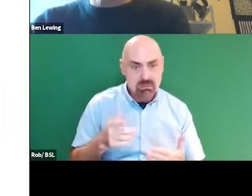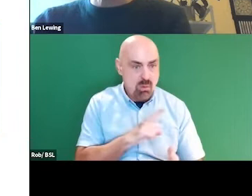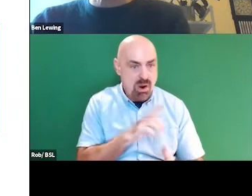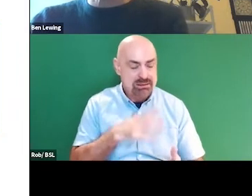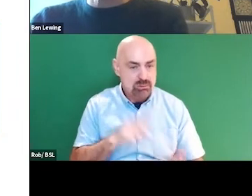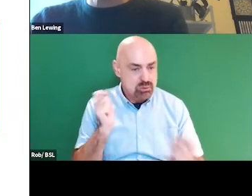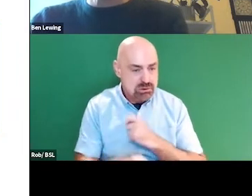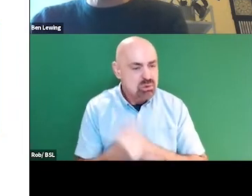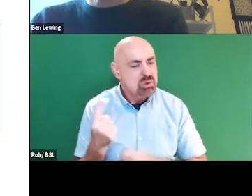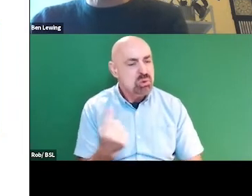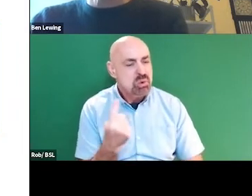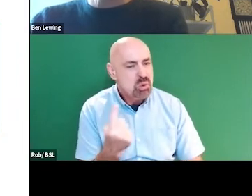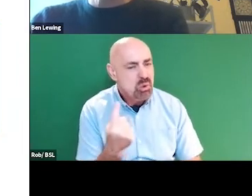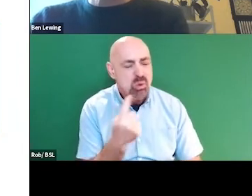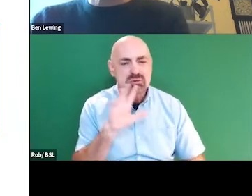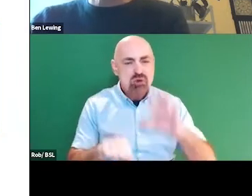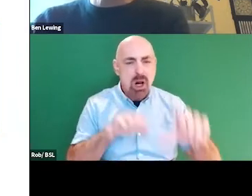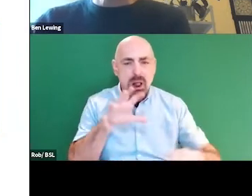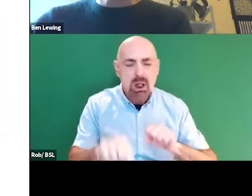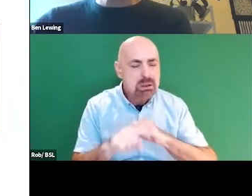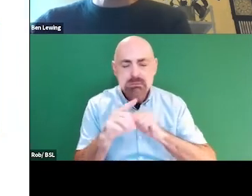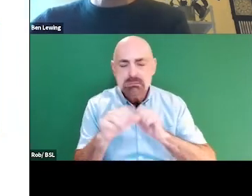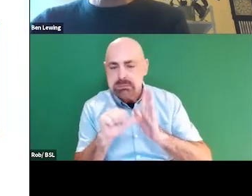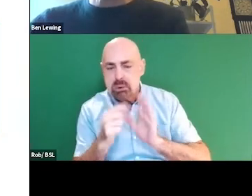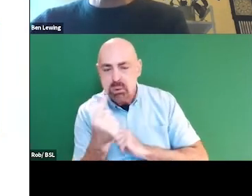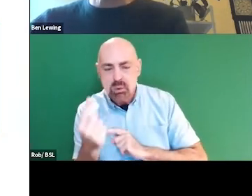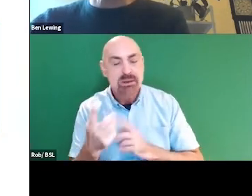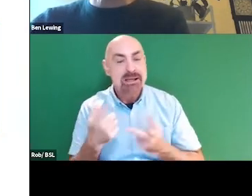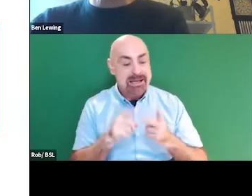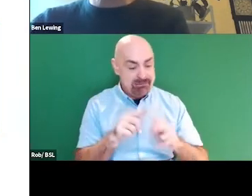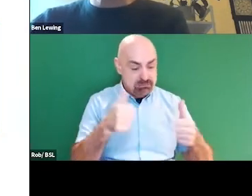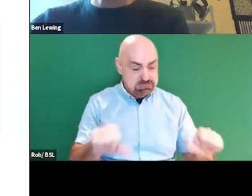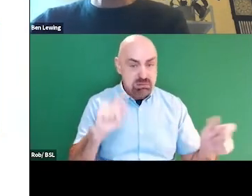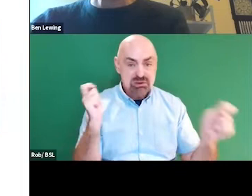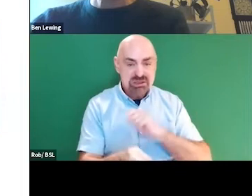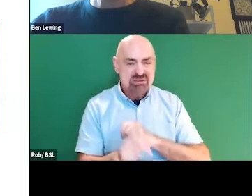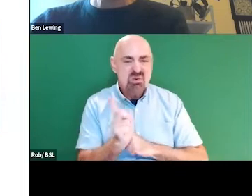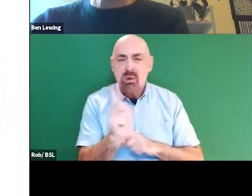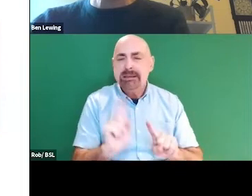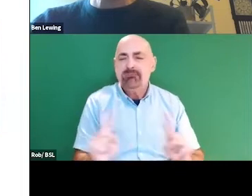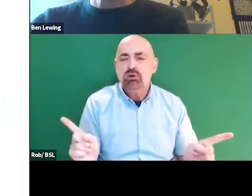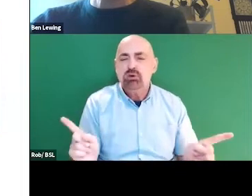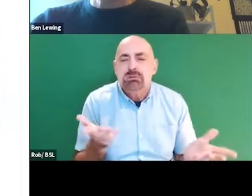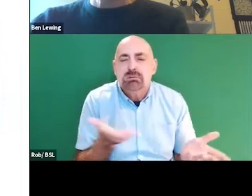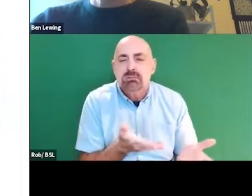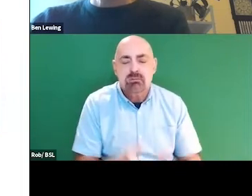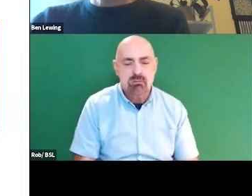Who in particular is struggling? And what difference can we commit to?